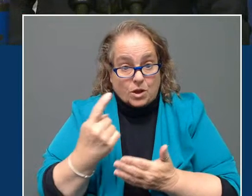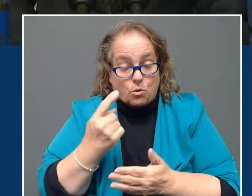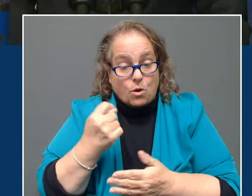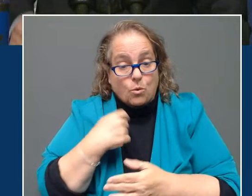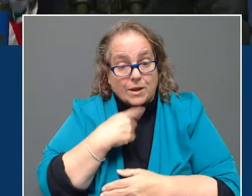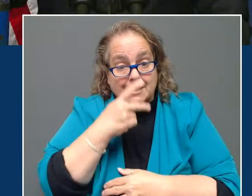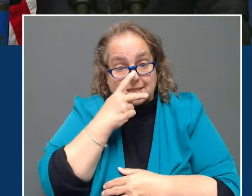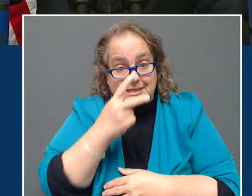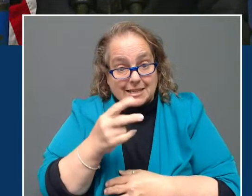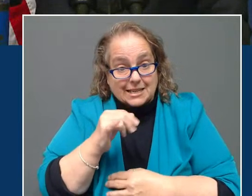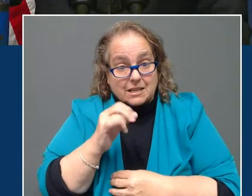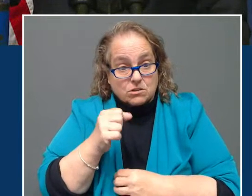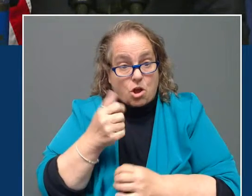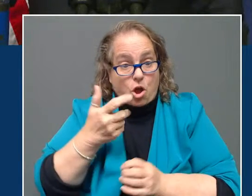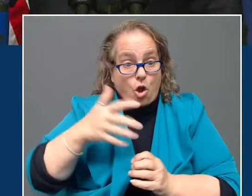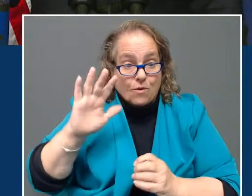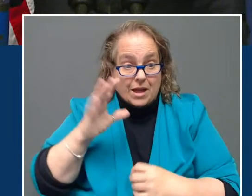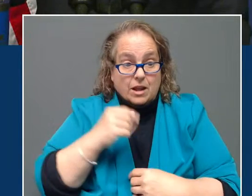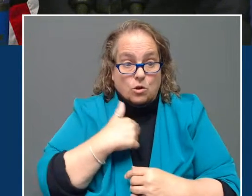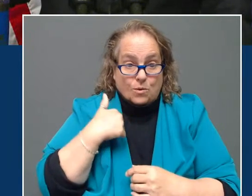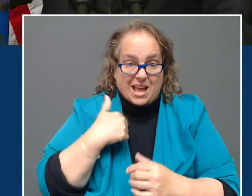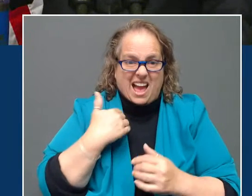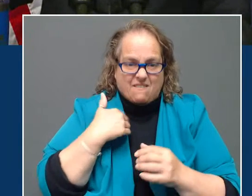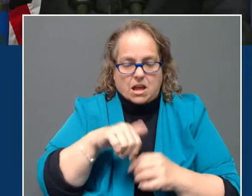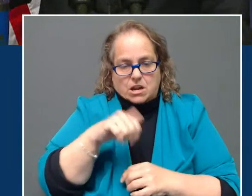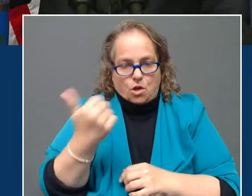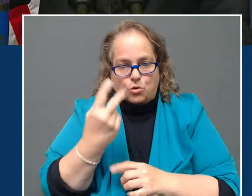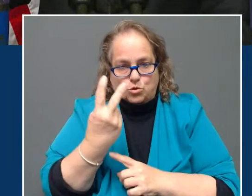is already, and we've got another 2 days,